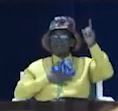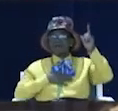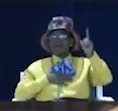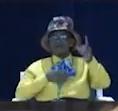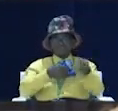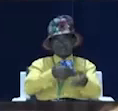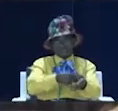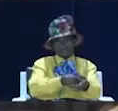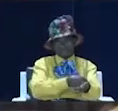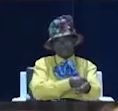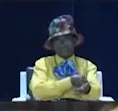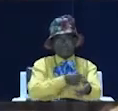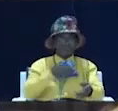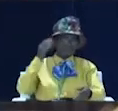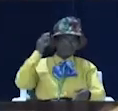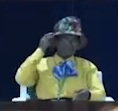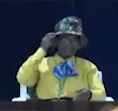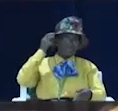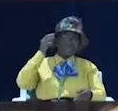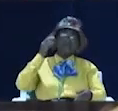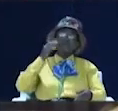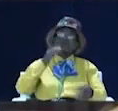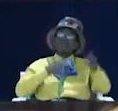You can never be deceived again